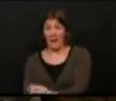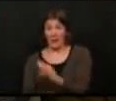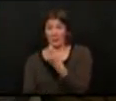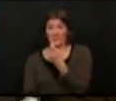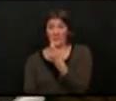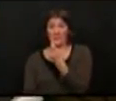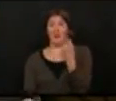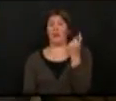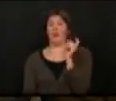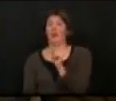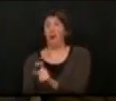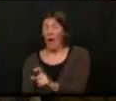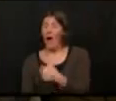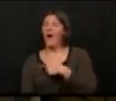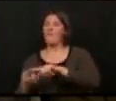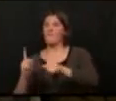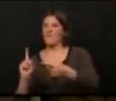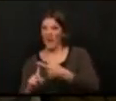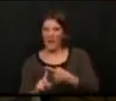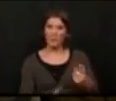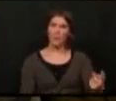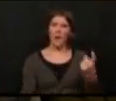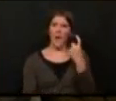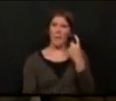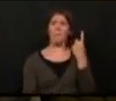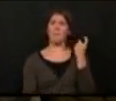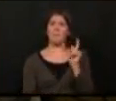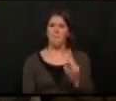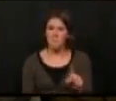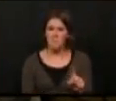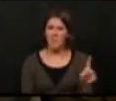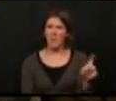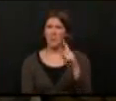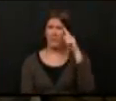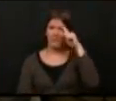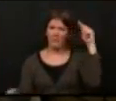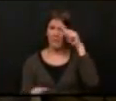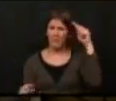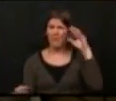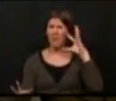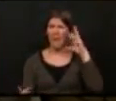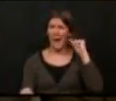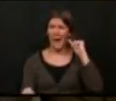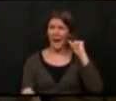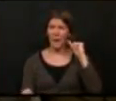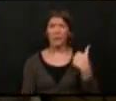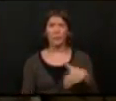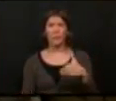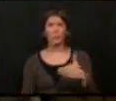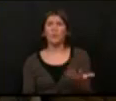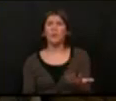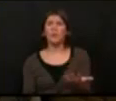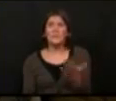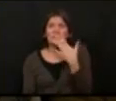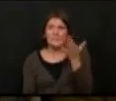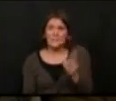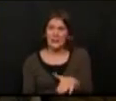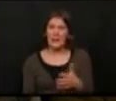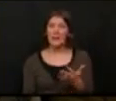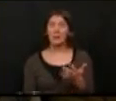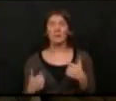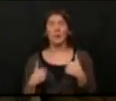him up. He got a headache just simply walking the street and coming up to my apartment. I would